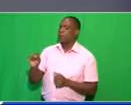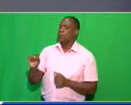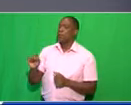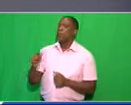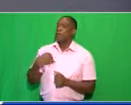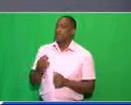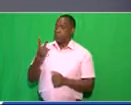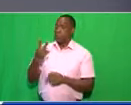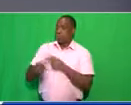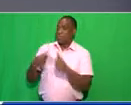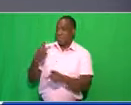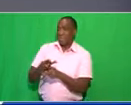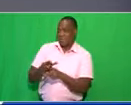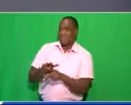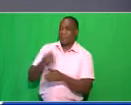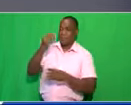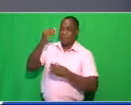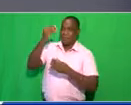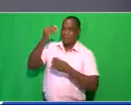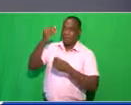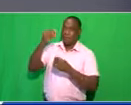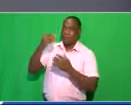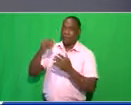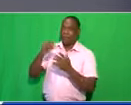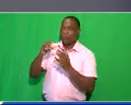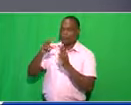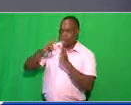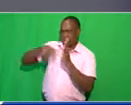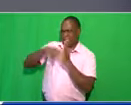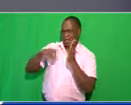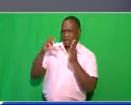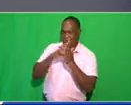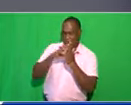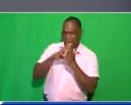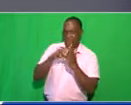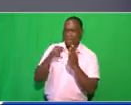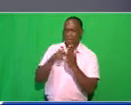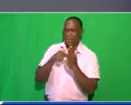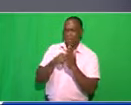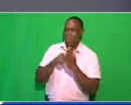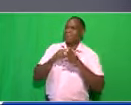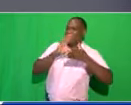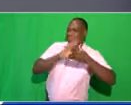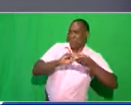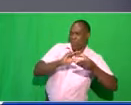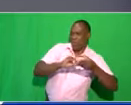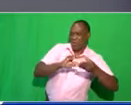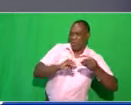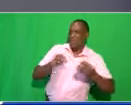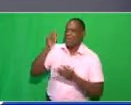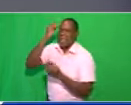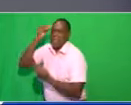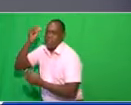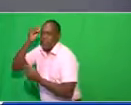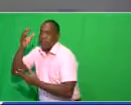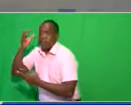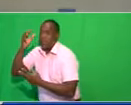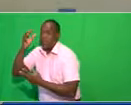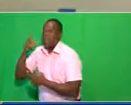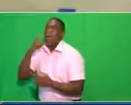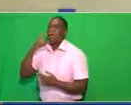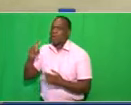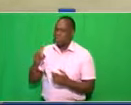as well as fictional passages. And we did see a decrease in that gap. Okay, and a follow-up question to that, and I'm not too sure